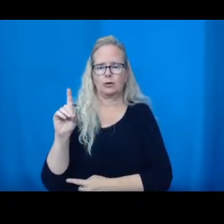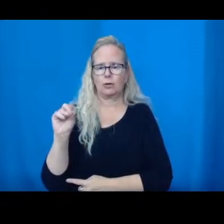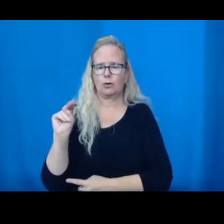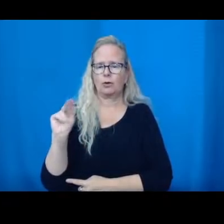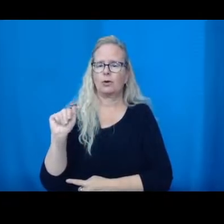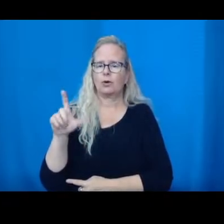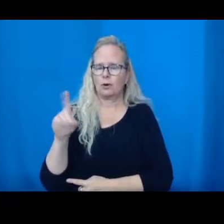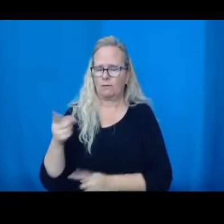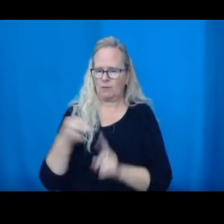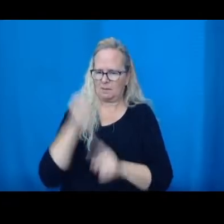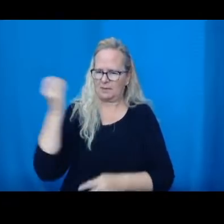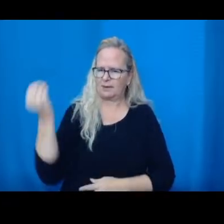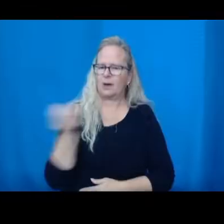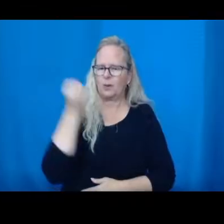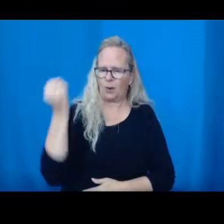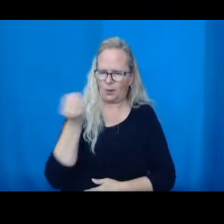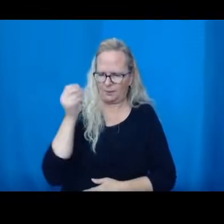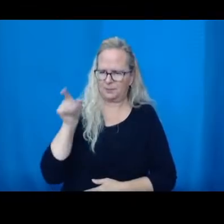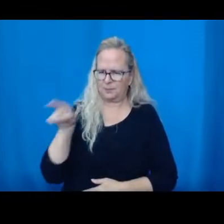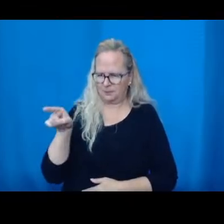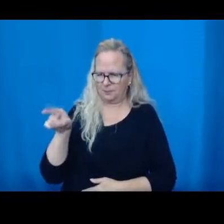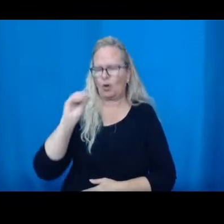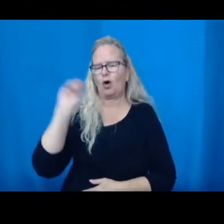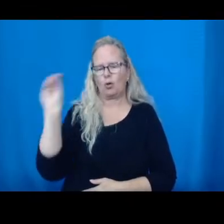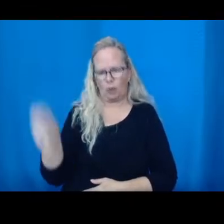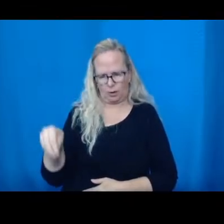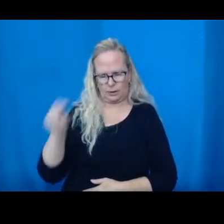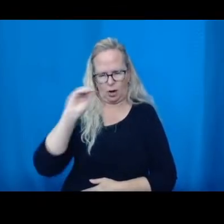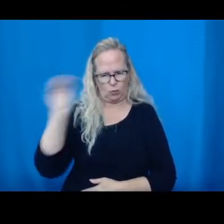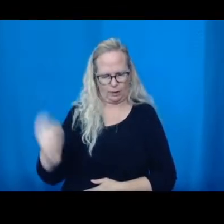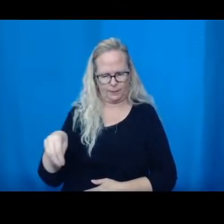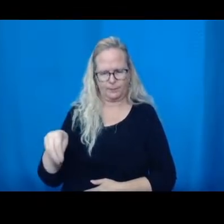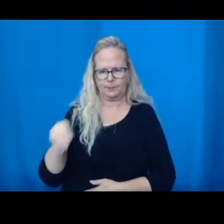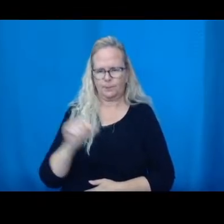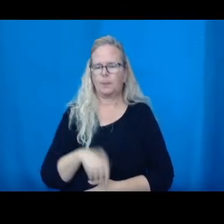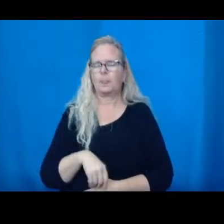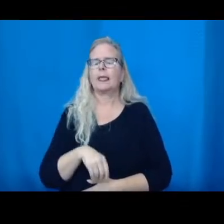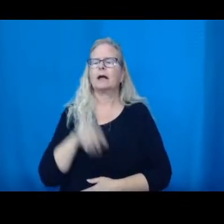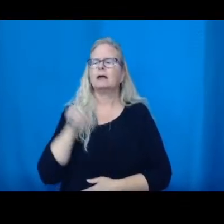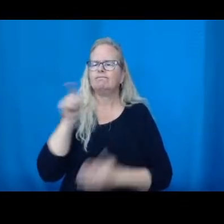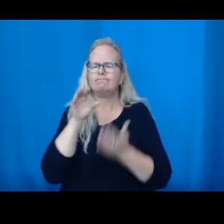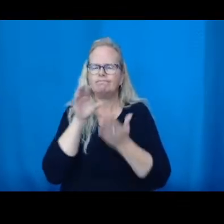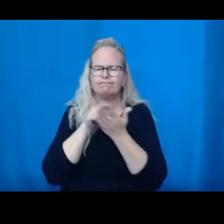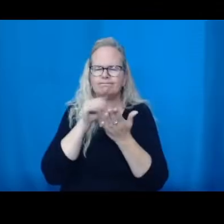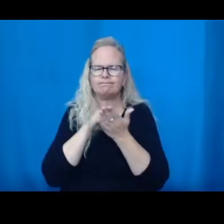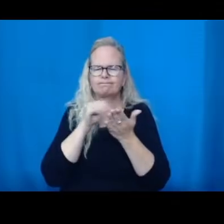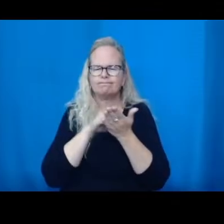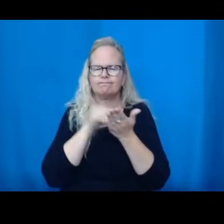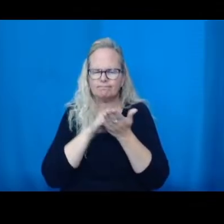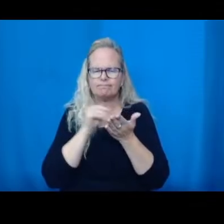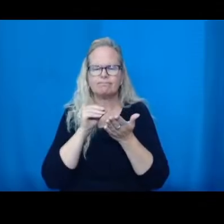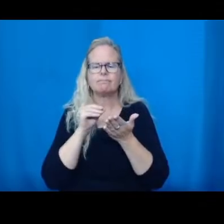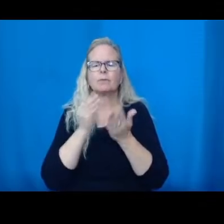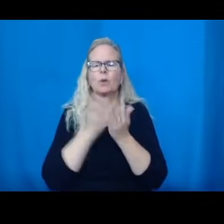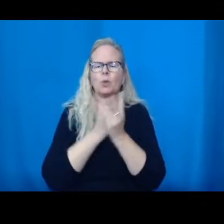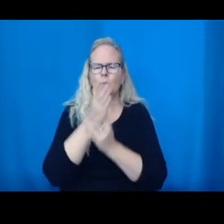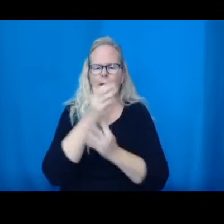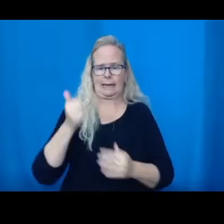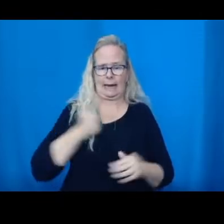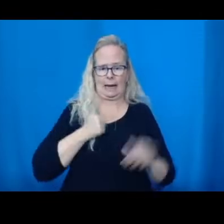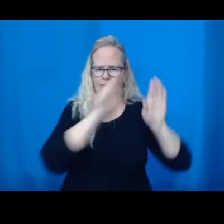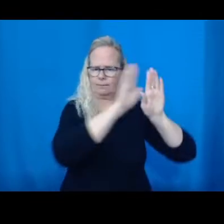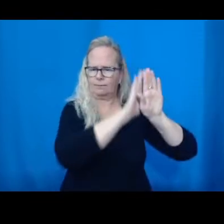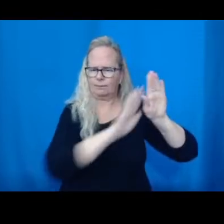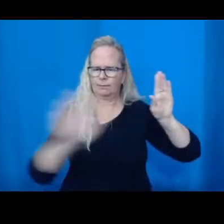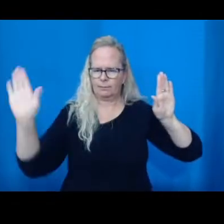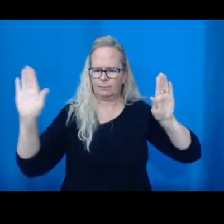Canadian Aerosol Transmission Coalition for about a year. They've been advocating for improved recognition of aerosol and airborne transmission